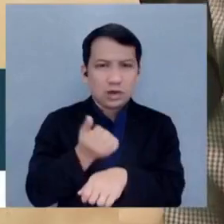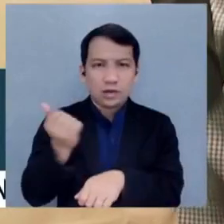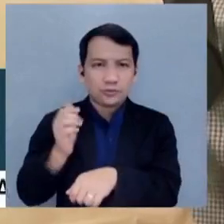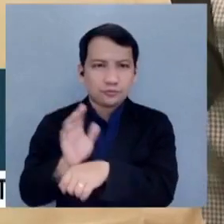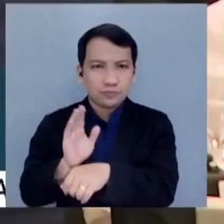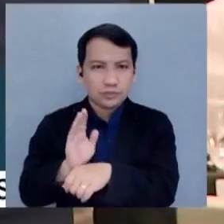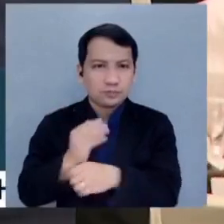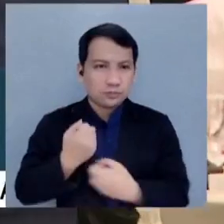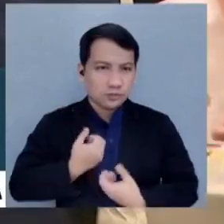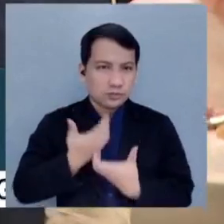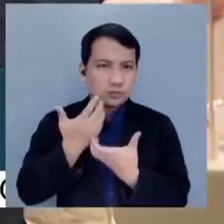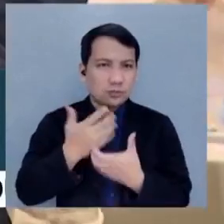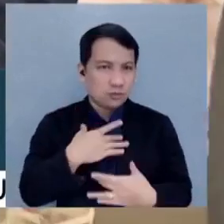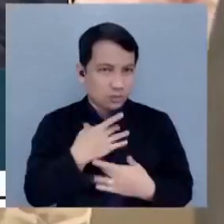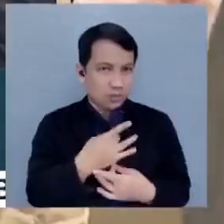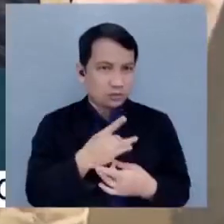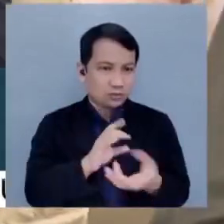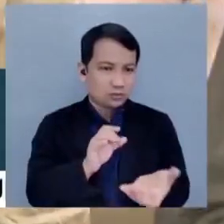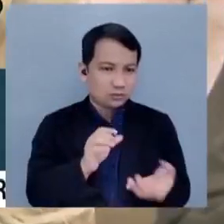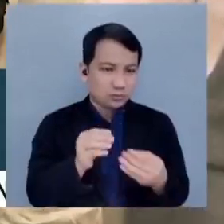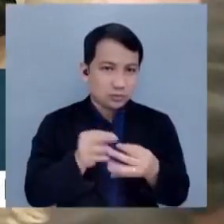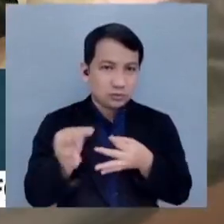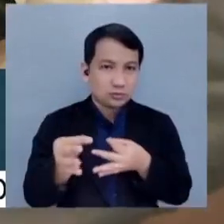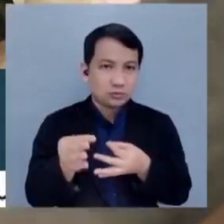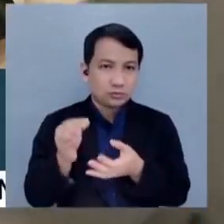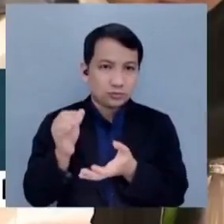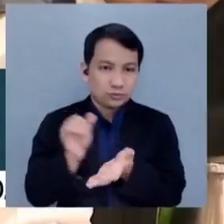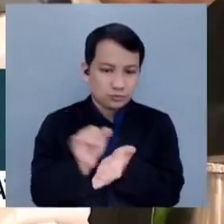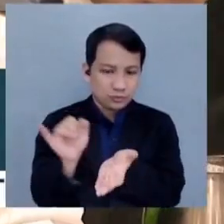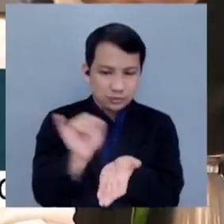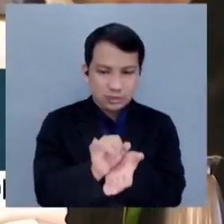expressed interest to expand in the Philippines, like